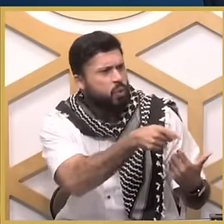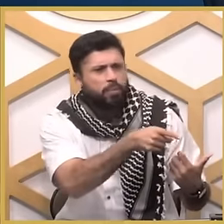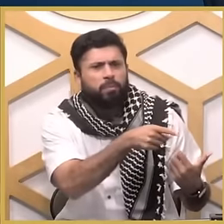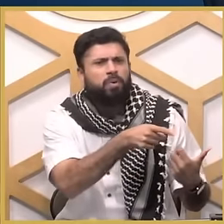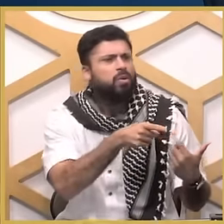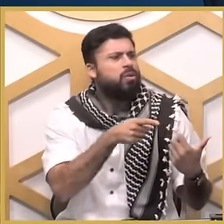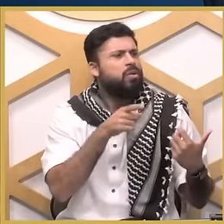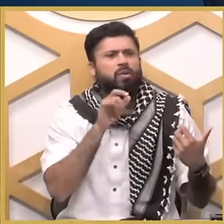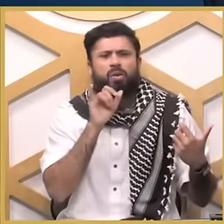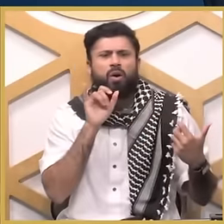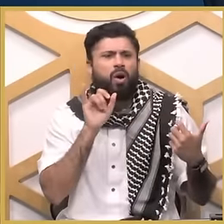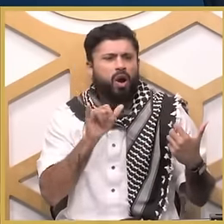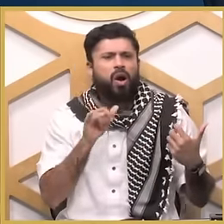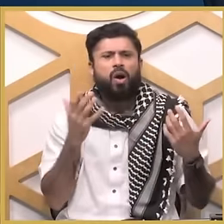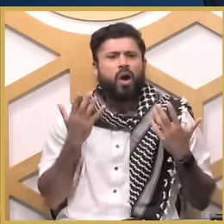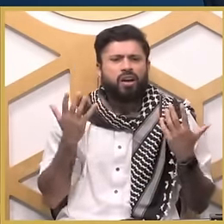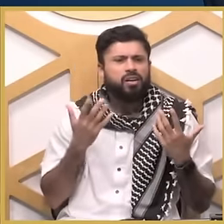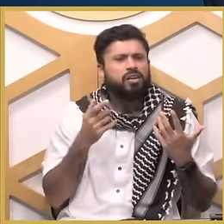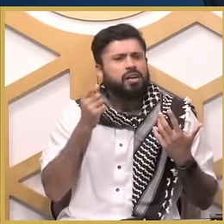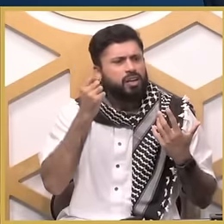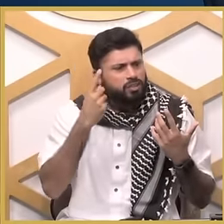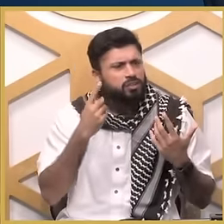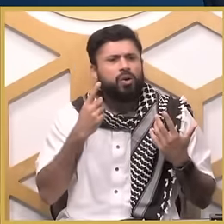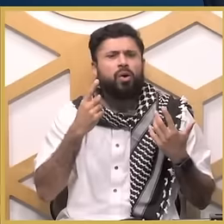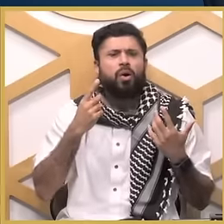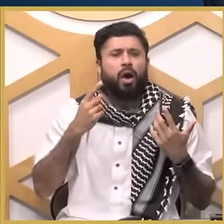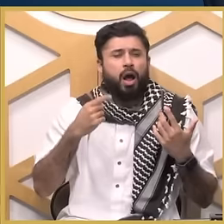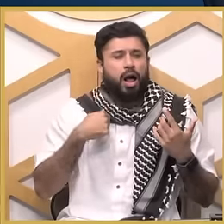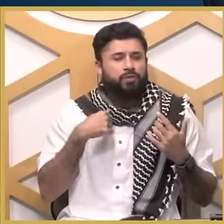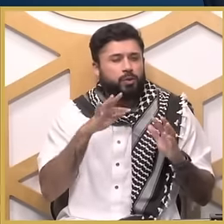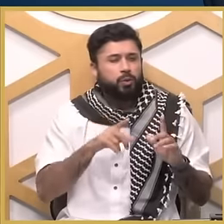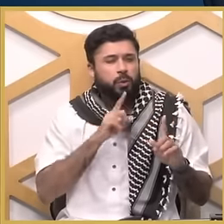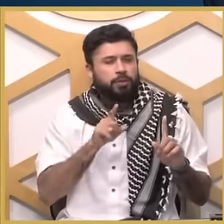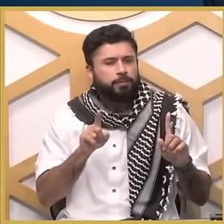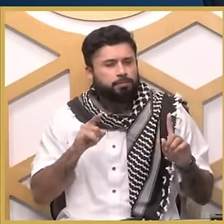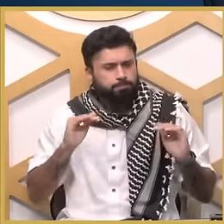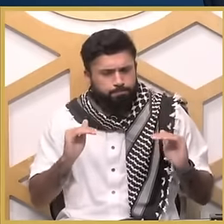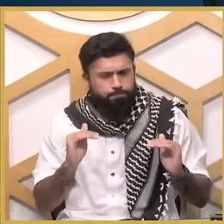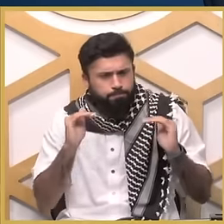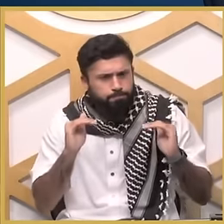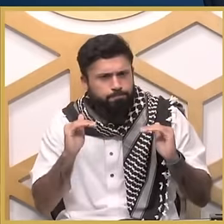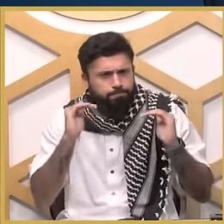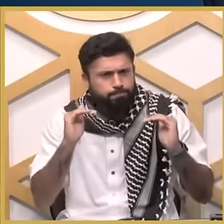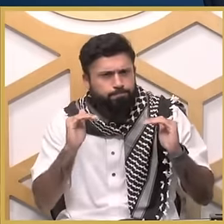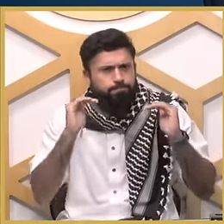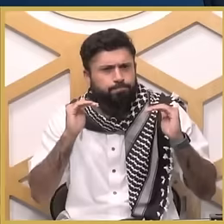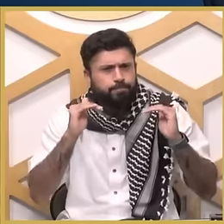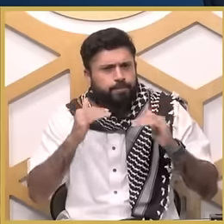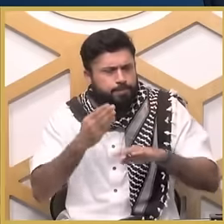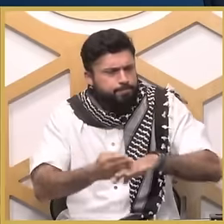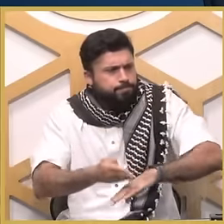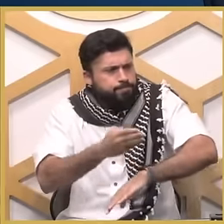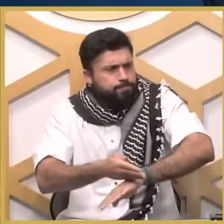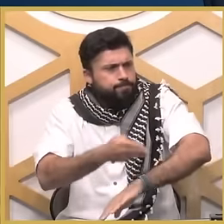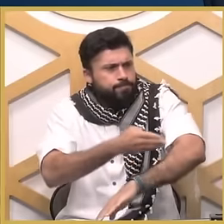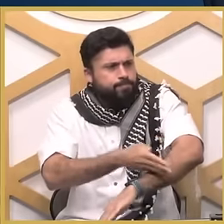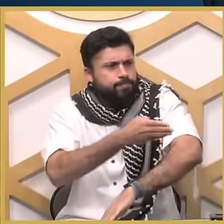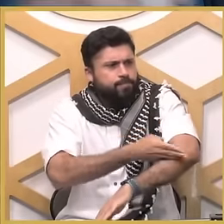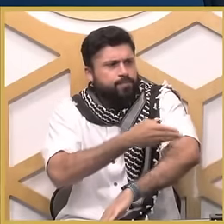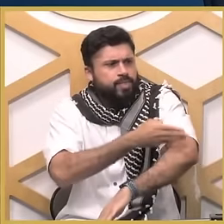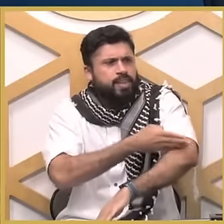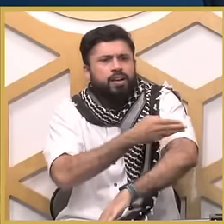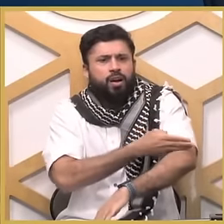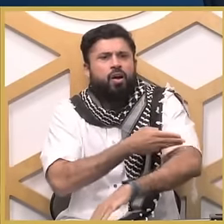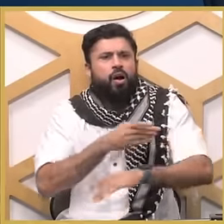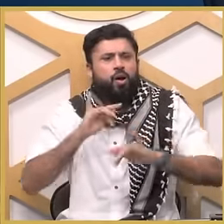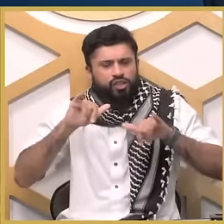to get at that level, I have to go through a lot of challenges in order for me to feel that I'm going to earn that level. And they bring the example, says the people of Gaza,